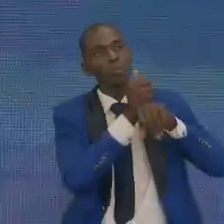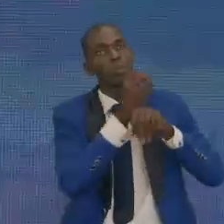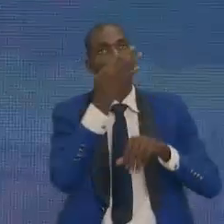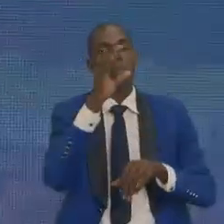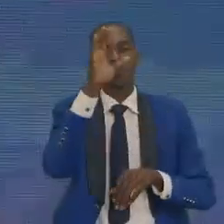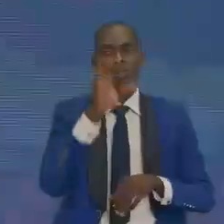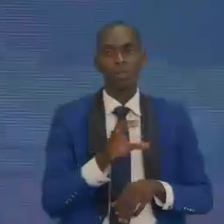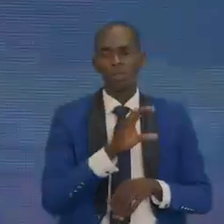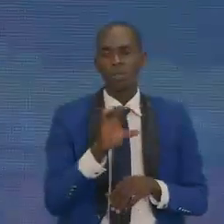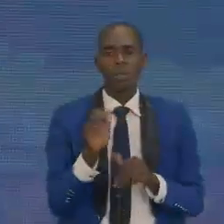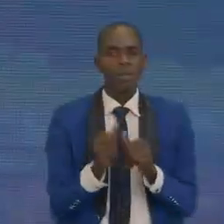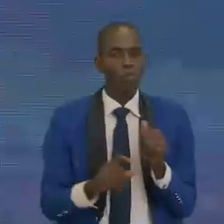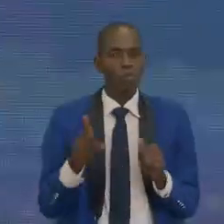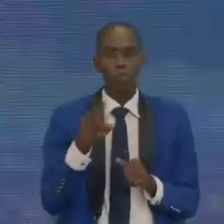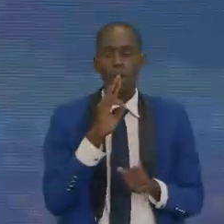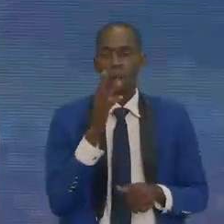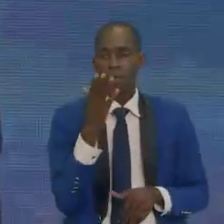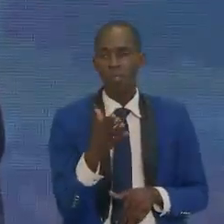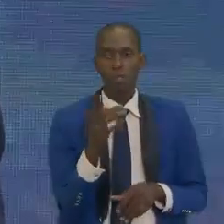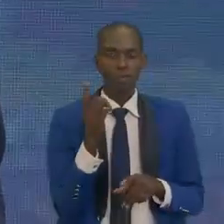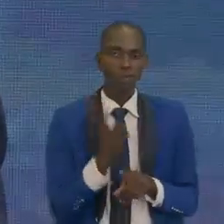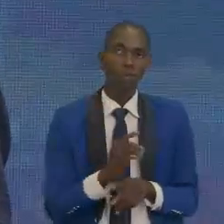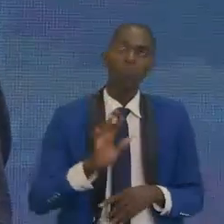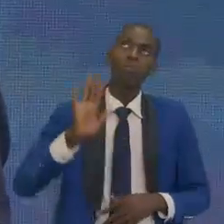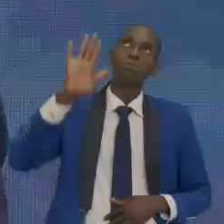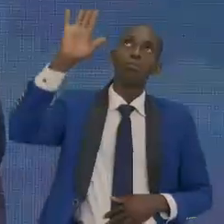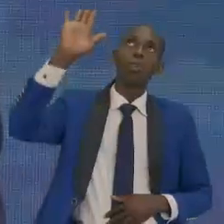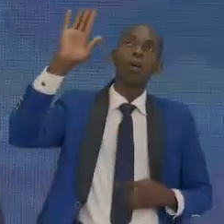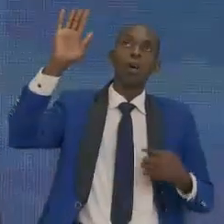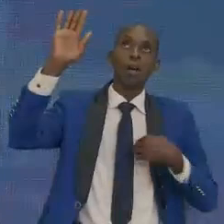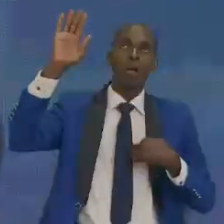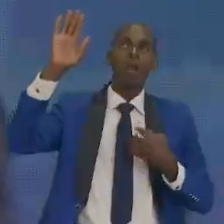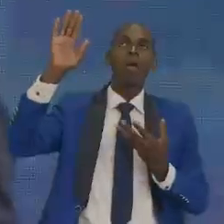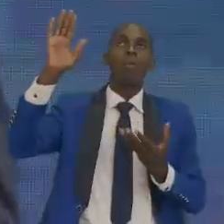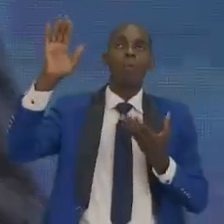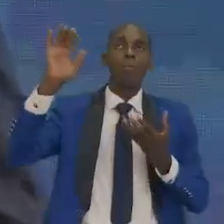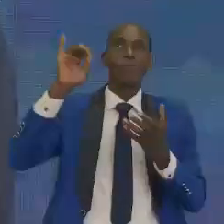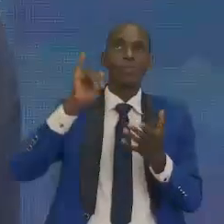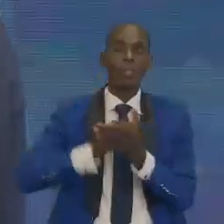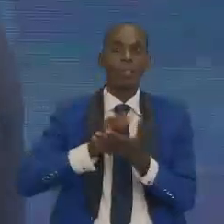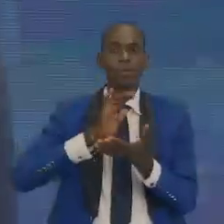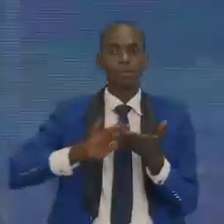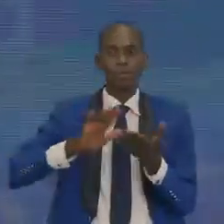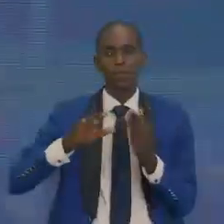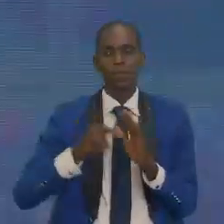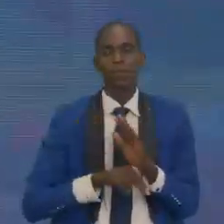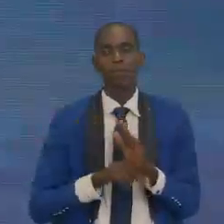Anywhere you are, you just raise up your hand. I want that forgiveness.